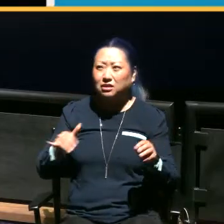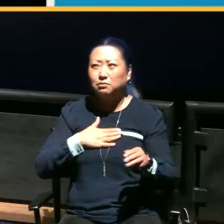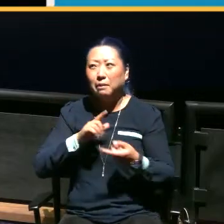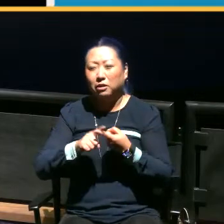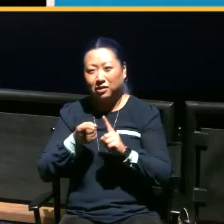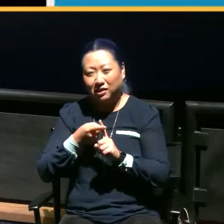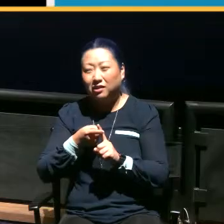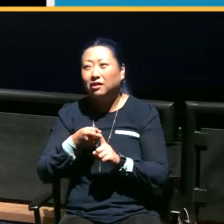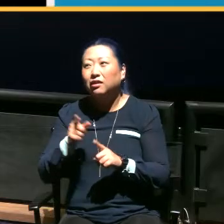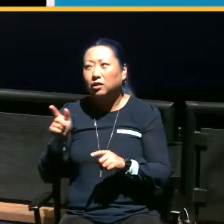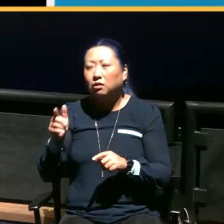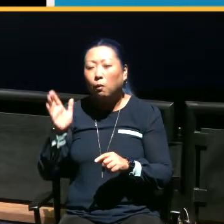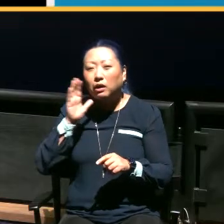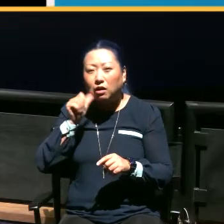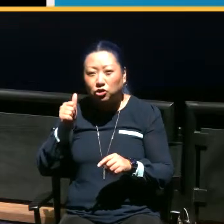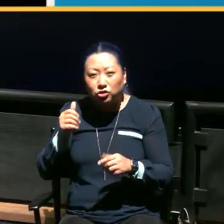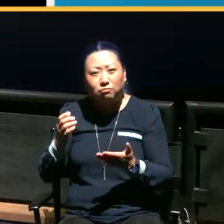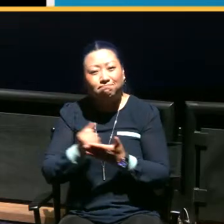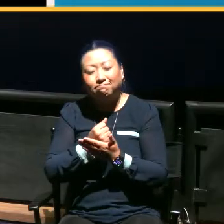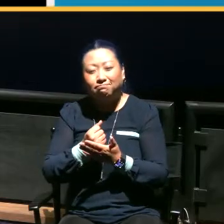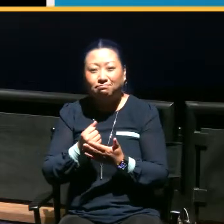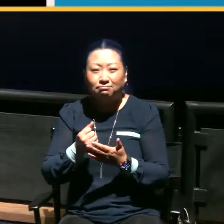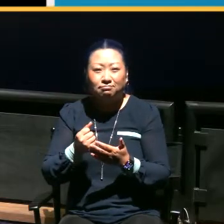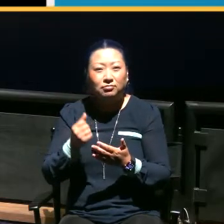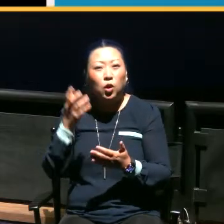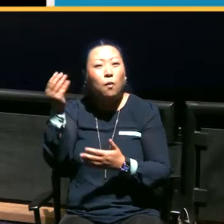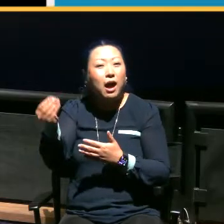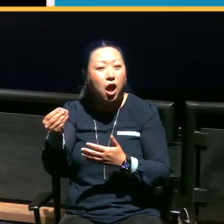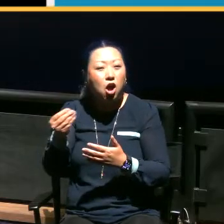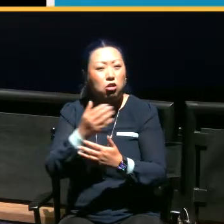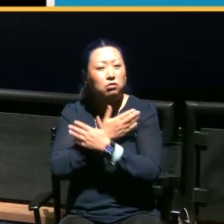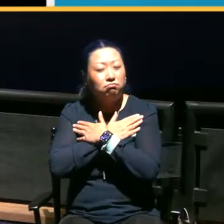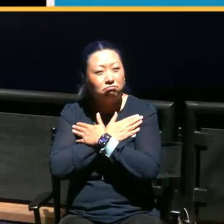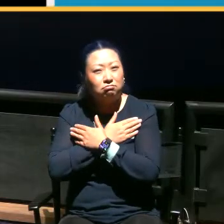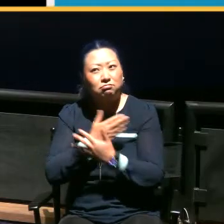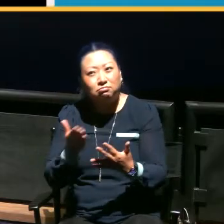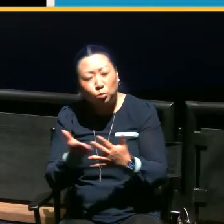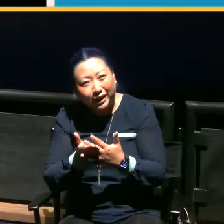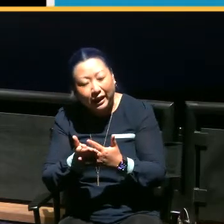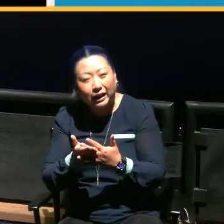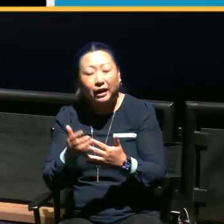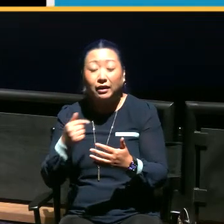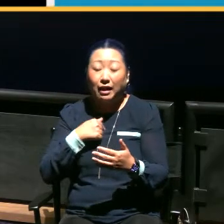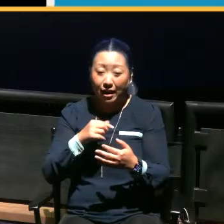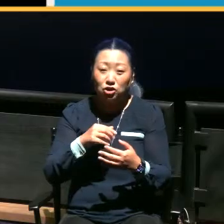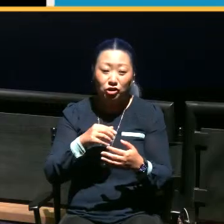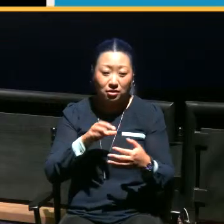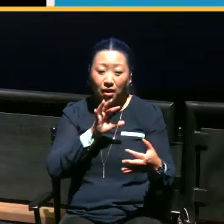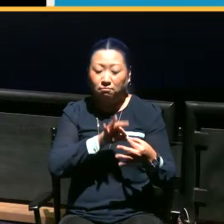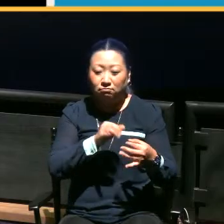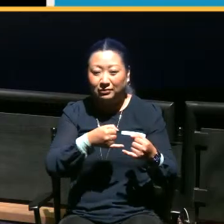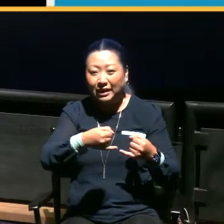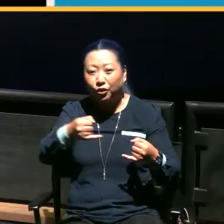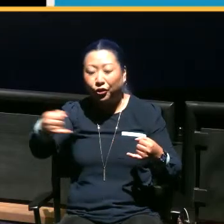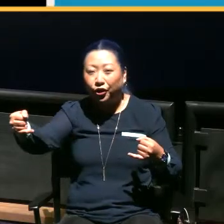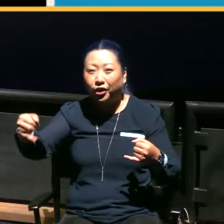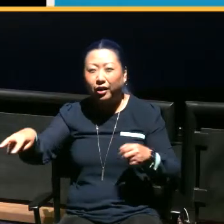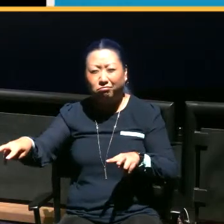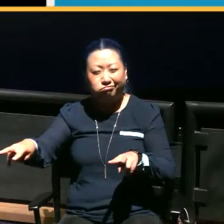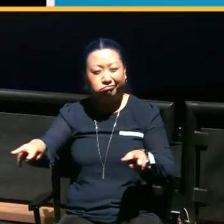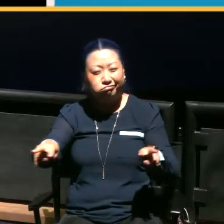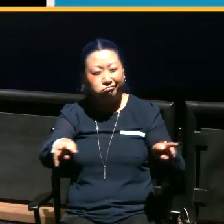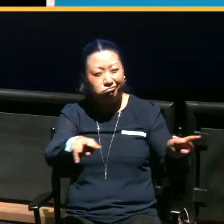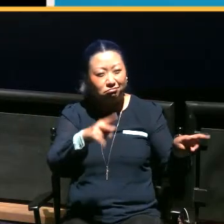go outside and take a break? And I went outside and clipped my tether in and just watched that view. You know, we were coming over to